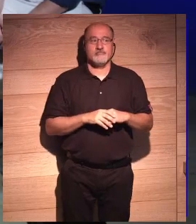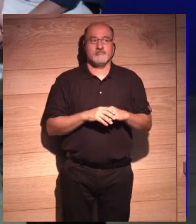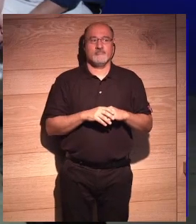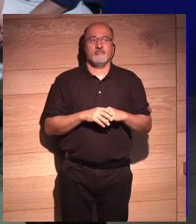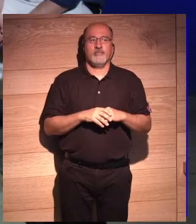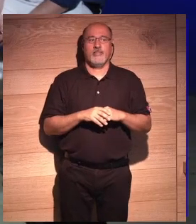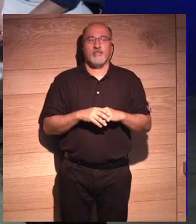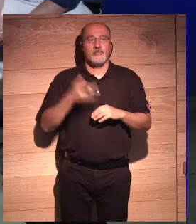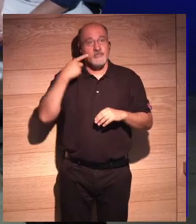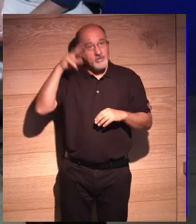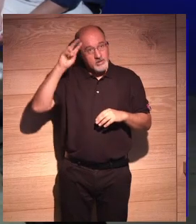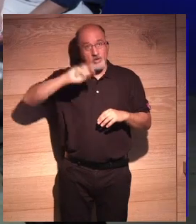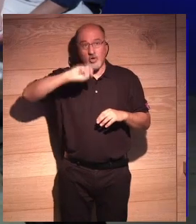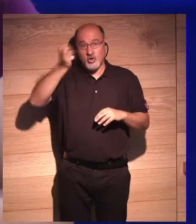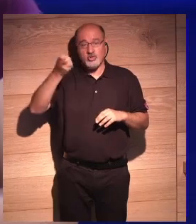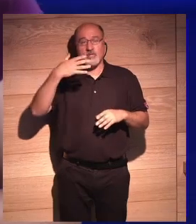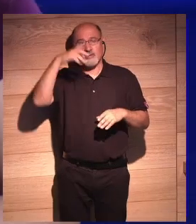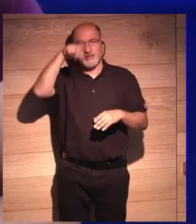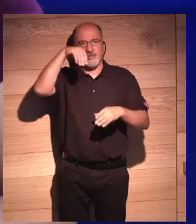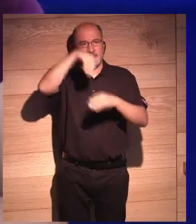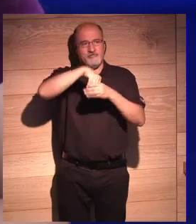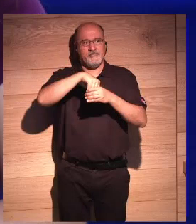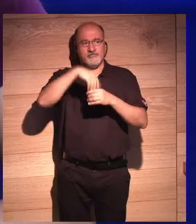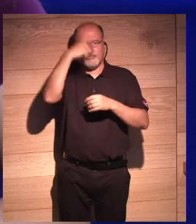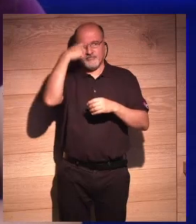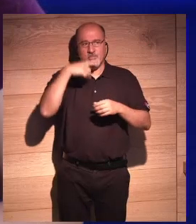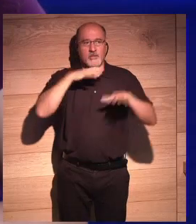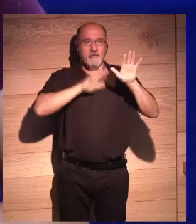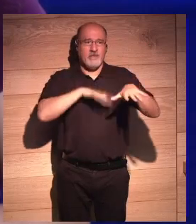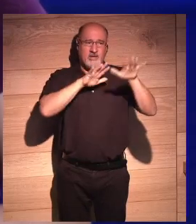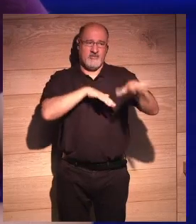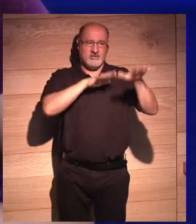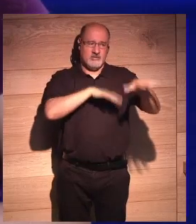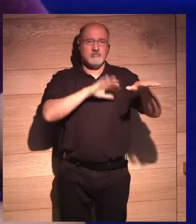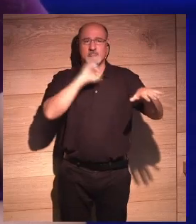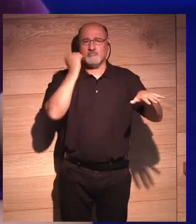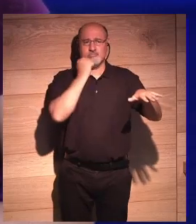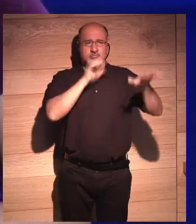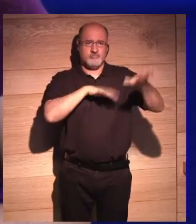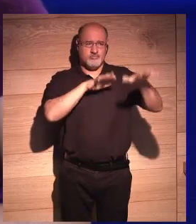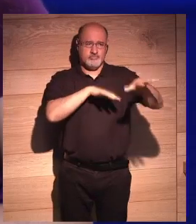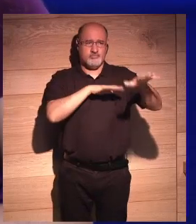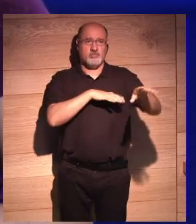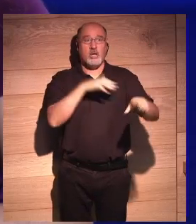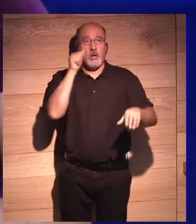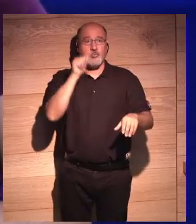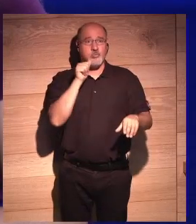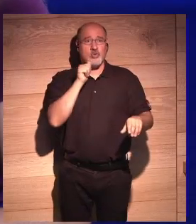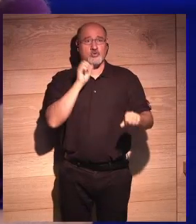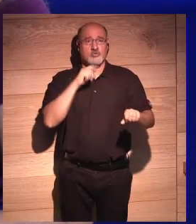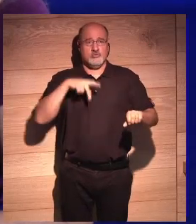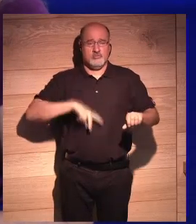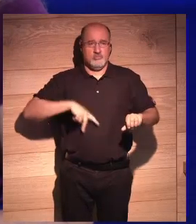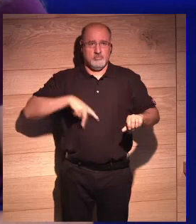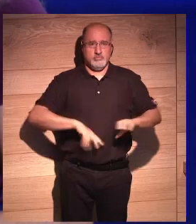interesting because what you are seeing, because a different experience that they had, you were in the middle of a demonstration of people against